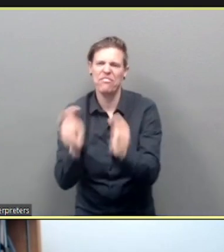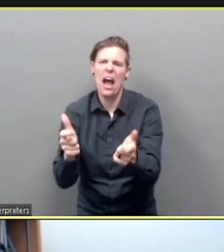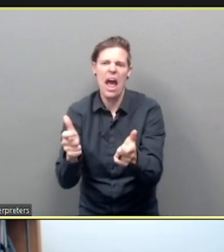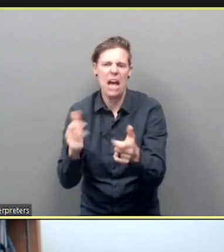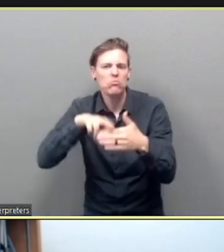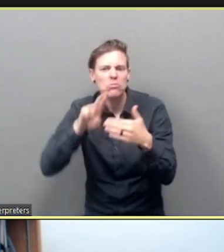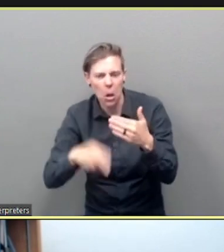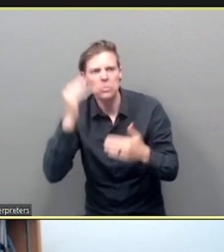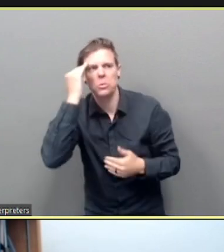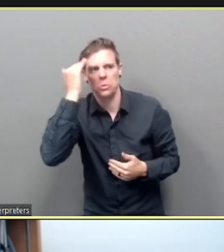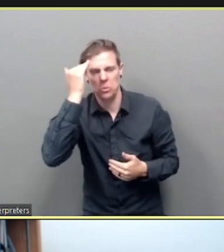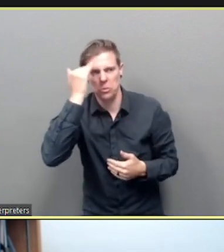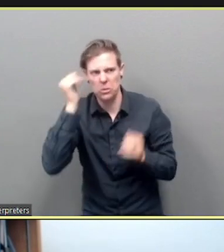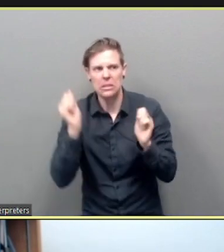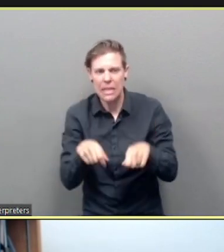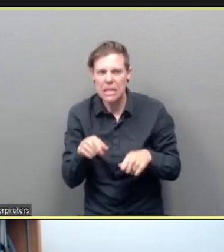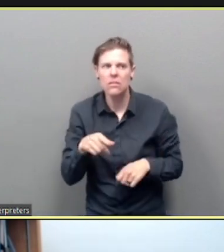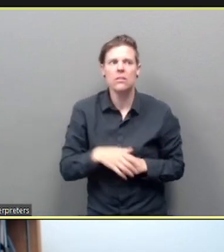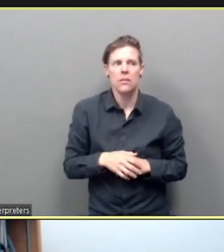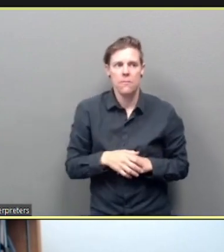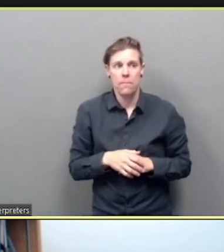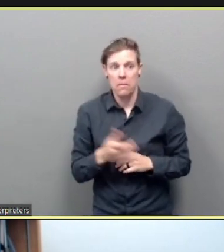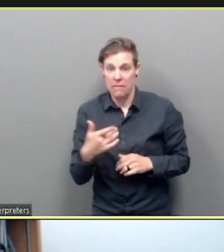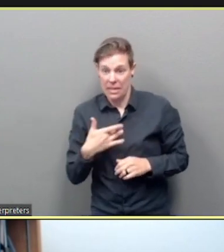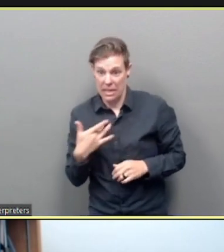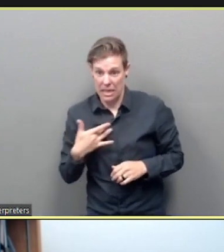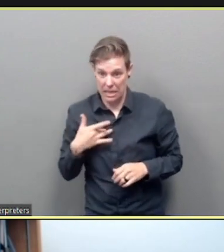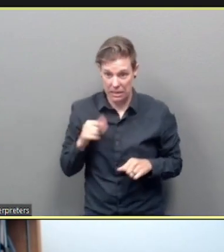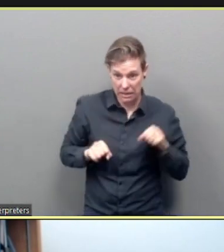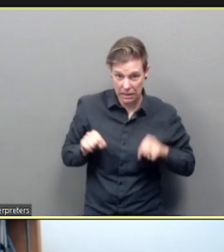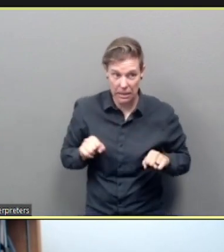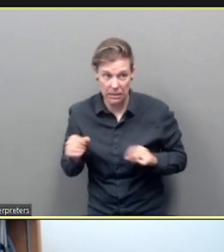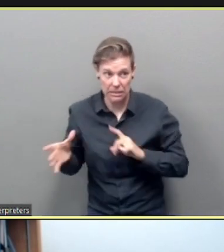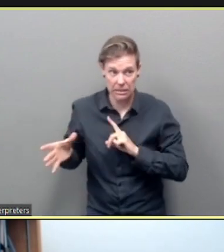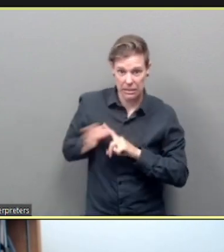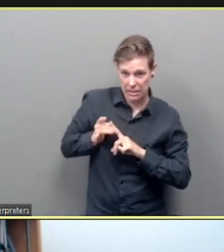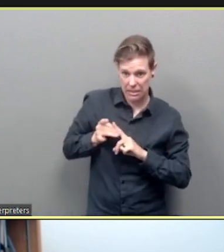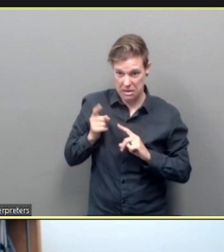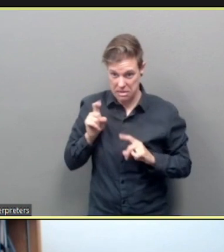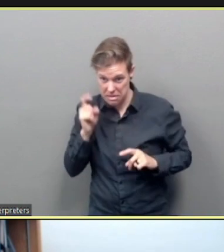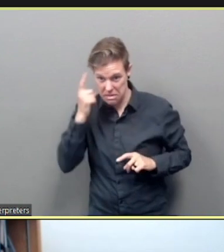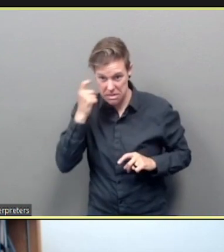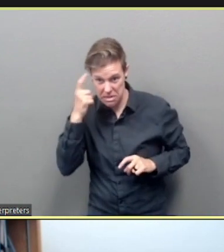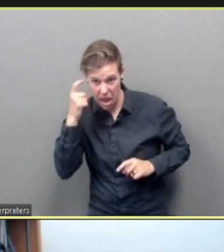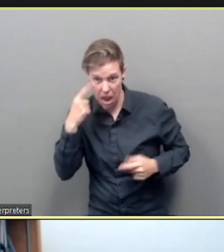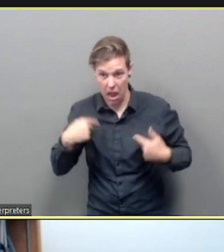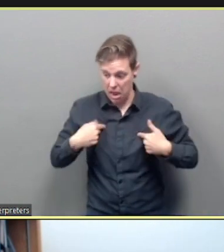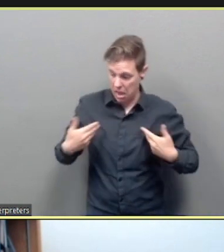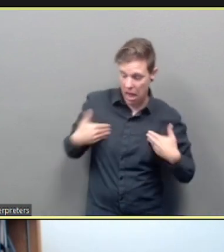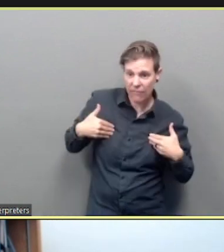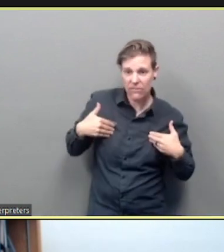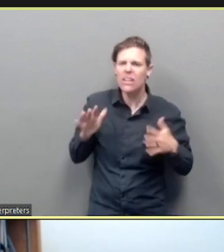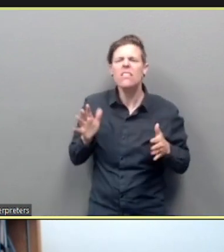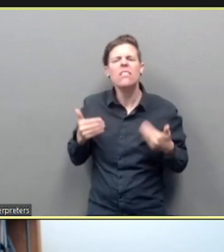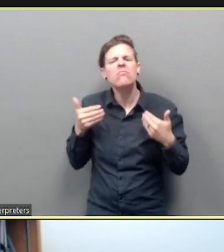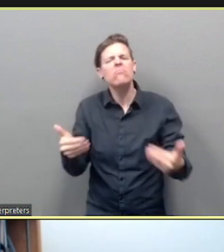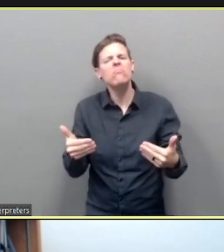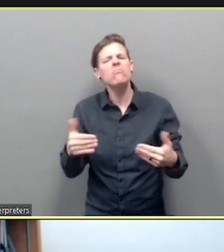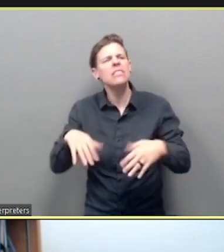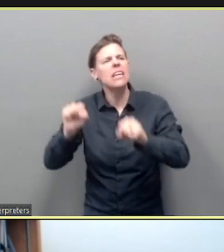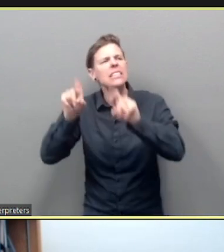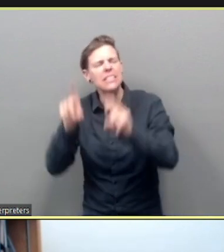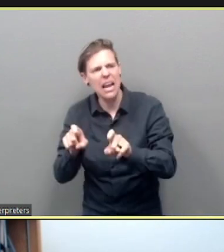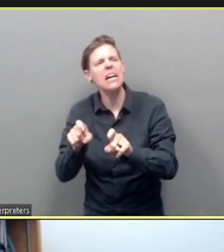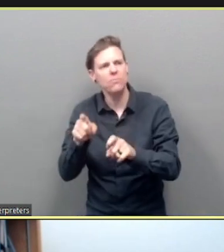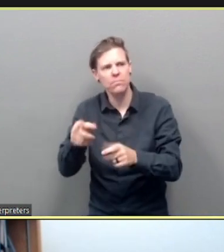you are worried about the possibility that you have COVID-19. I want to have tools available, and over-the-counter tests.